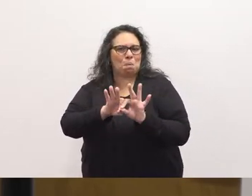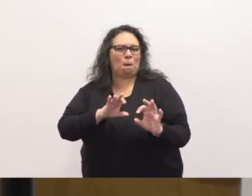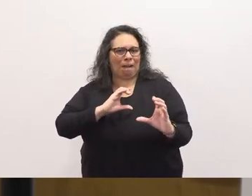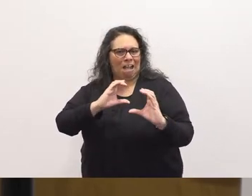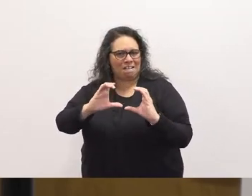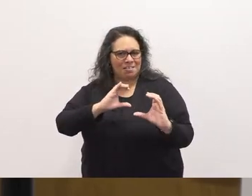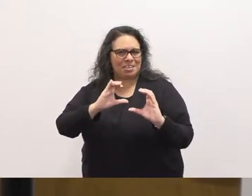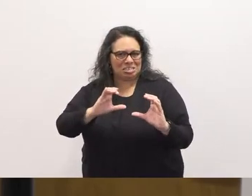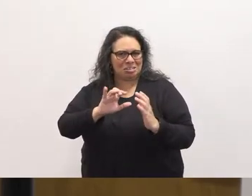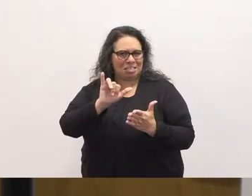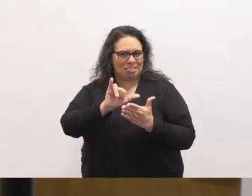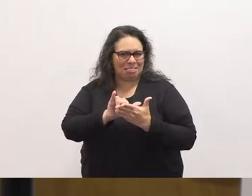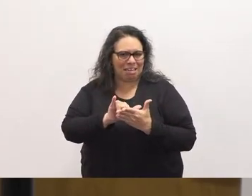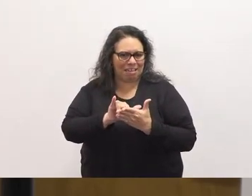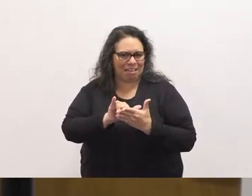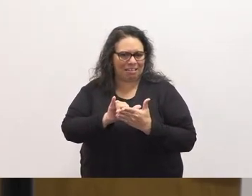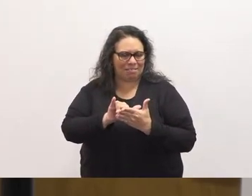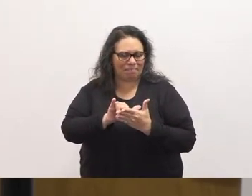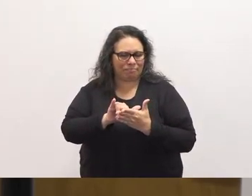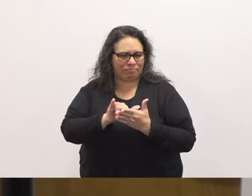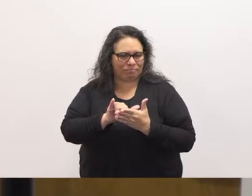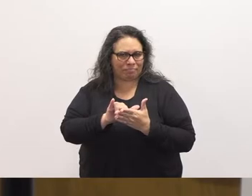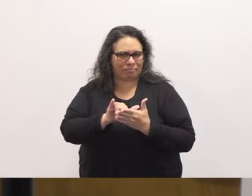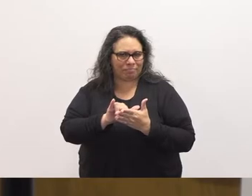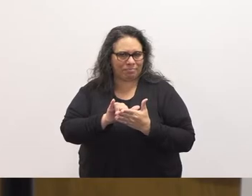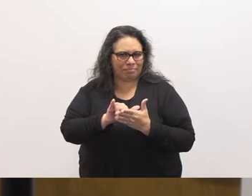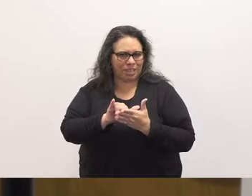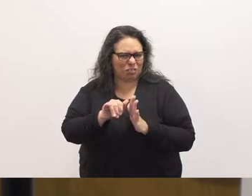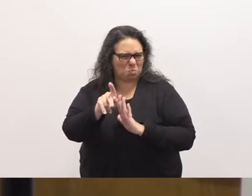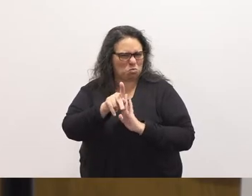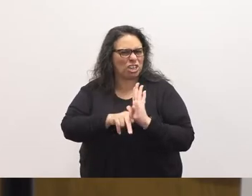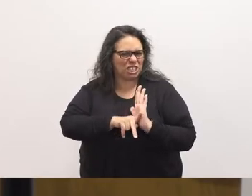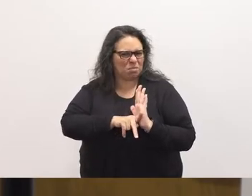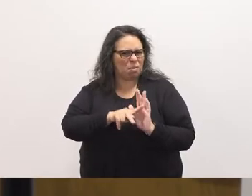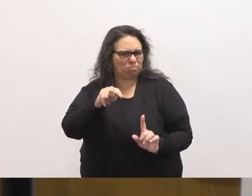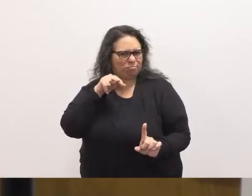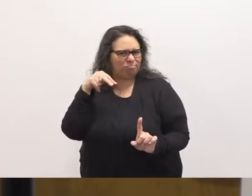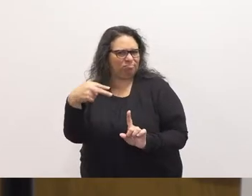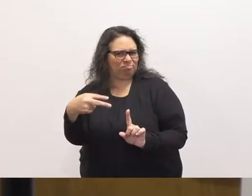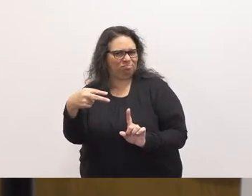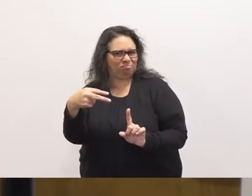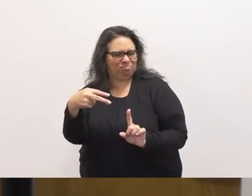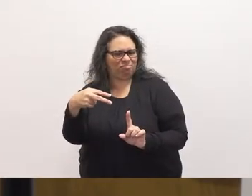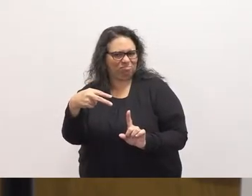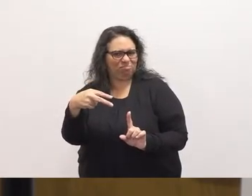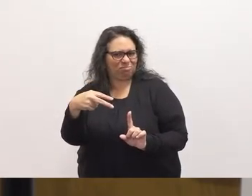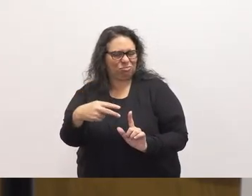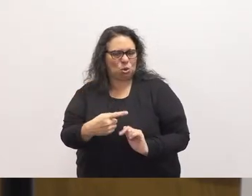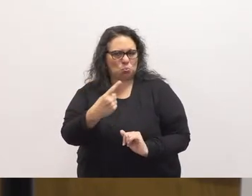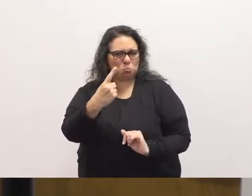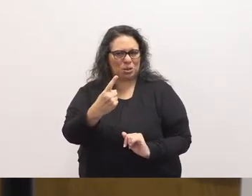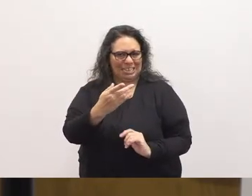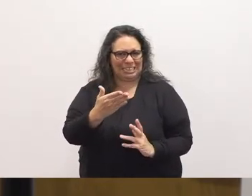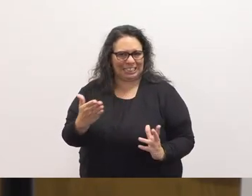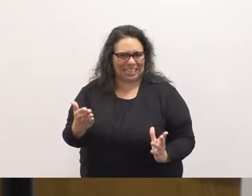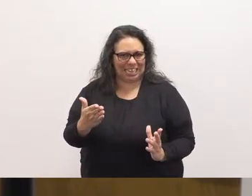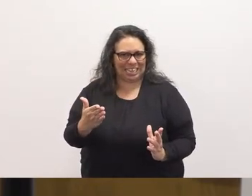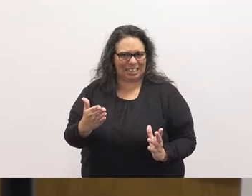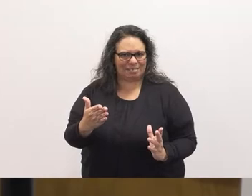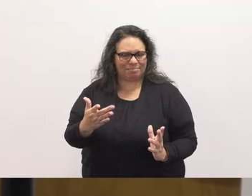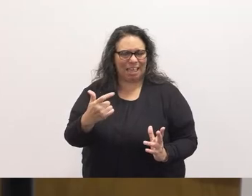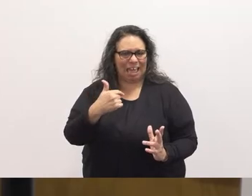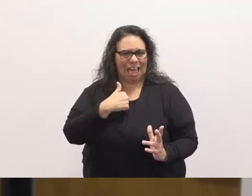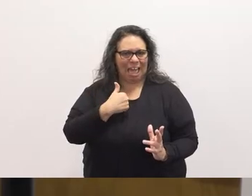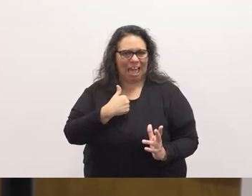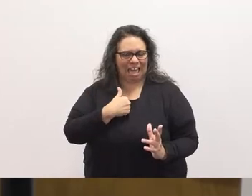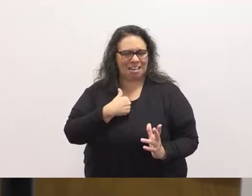that from a principal standpoint, one of the things that I have